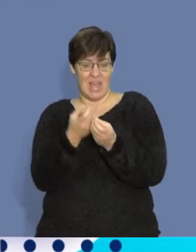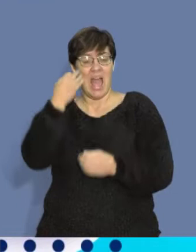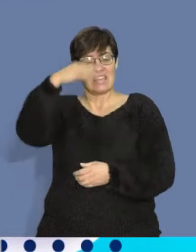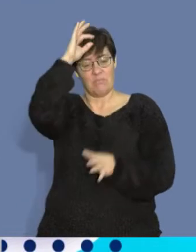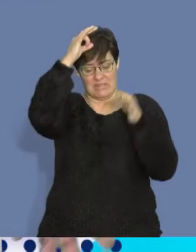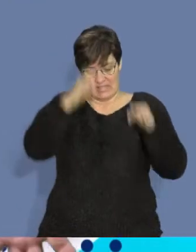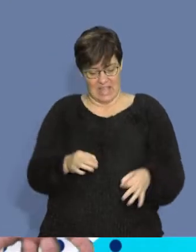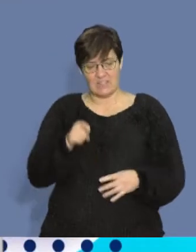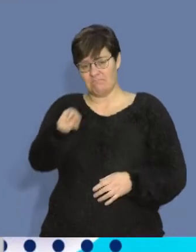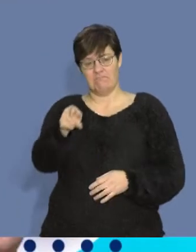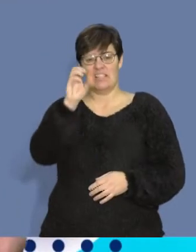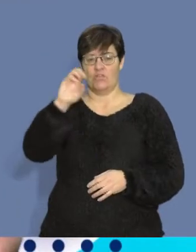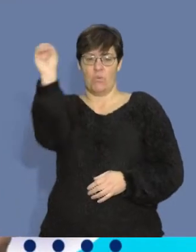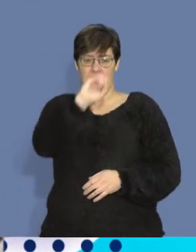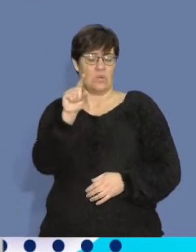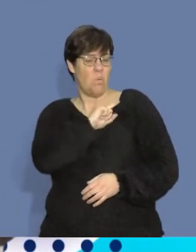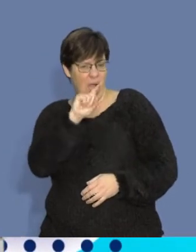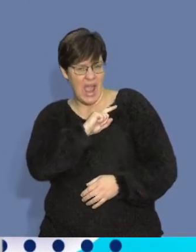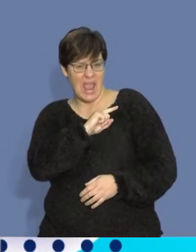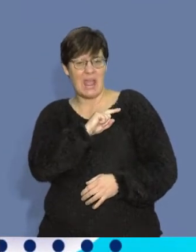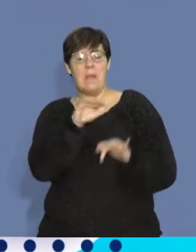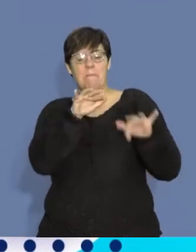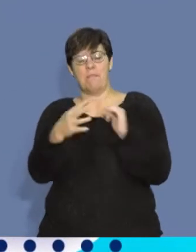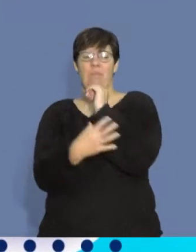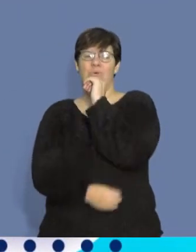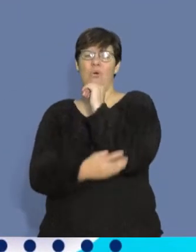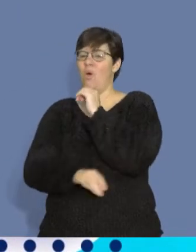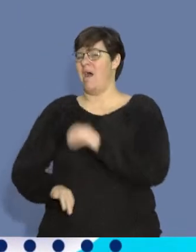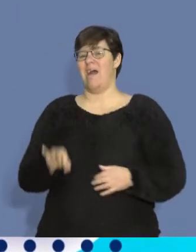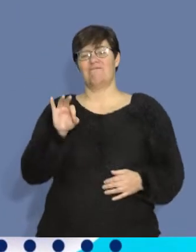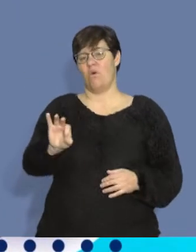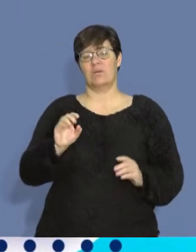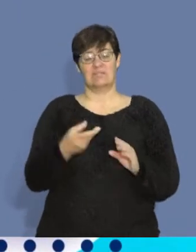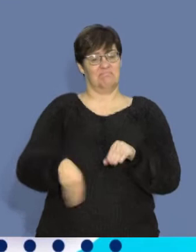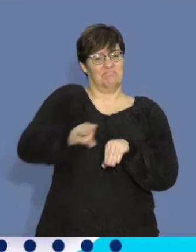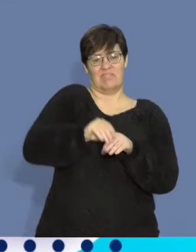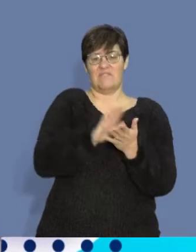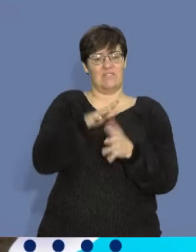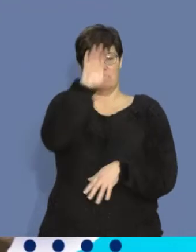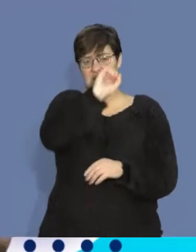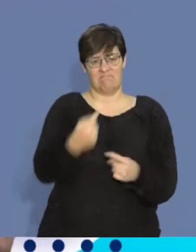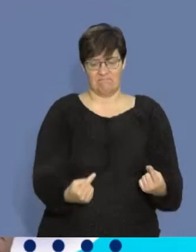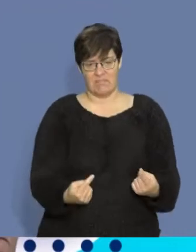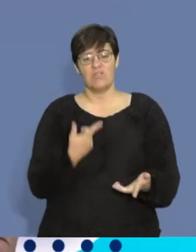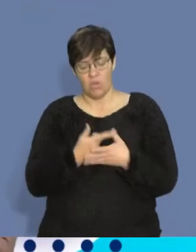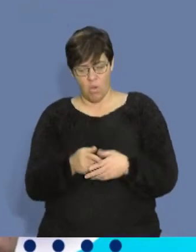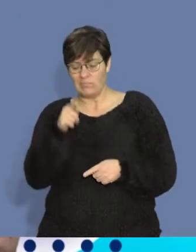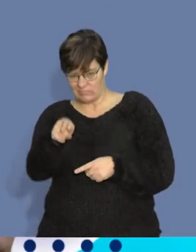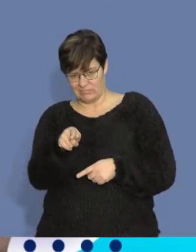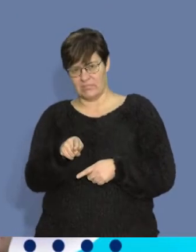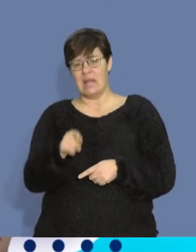of zero rated. That means the VAT rate on those goods is at 0%. It could change from time to